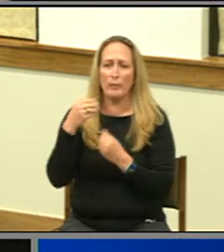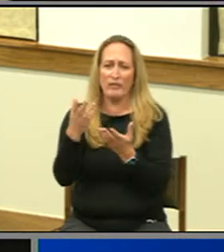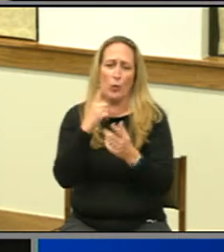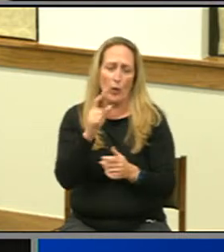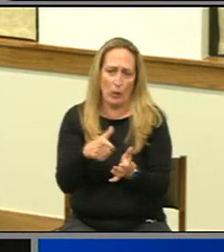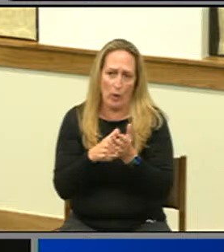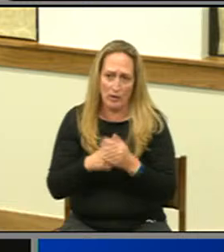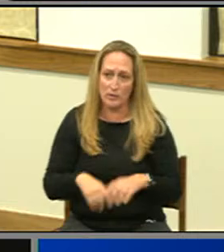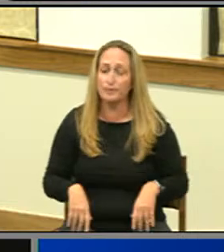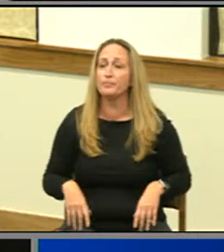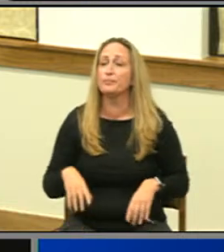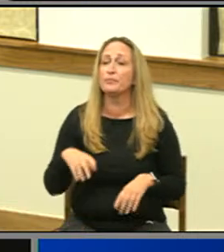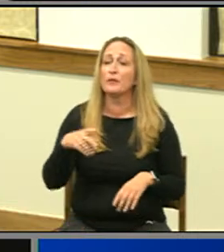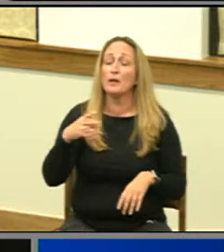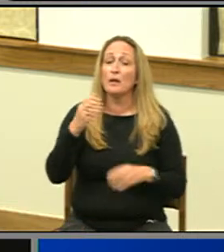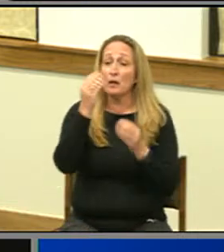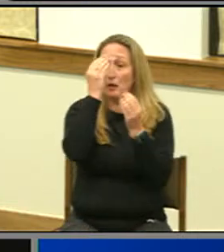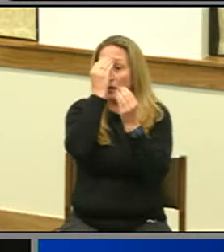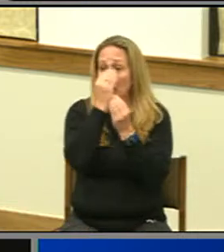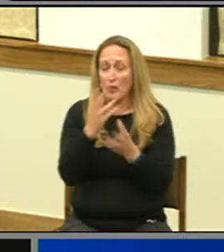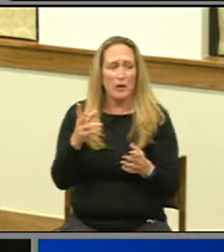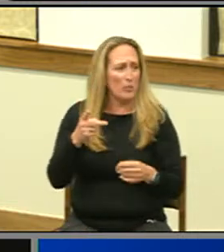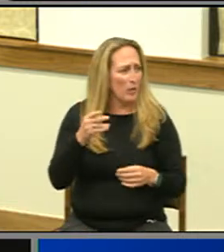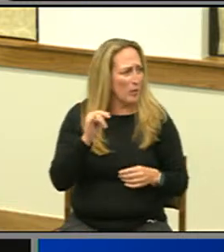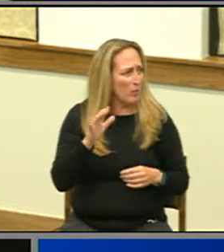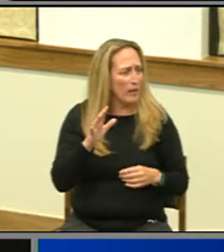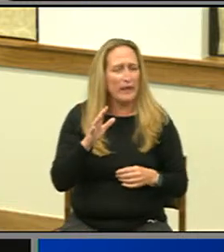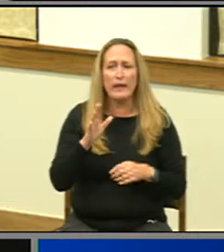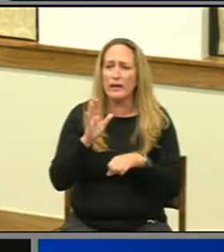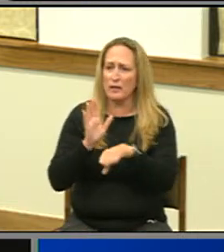Public notification. We